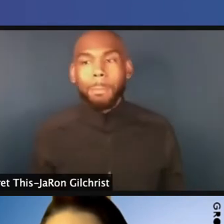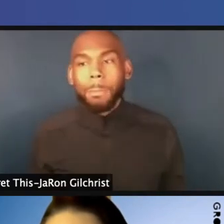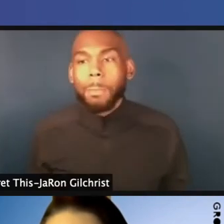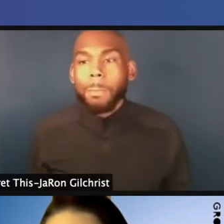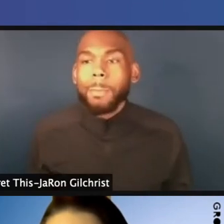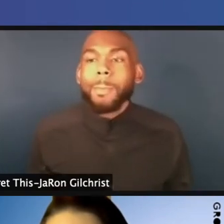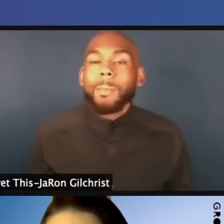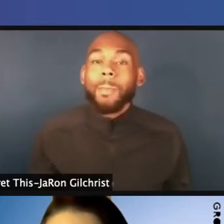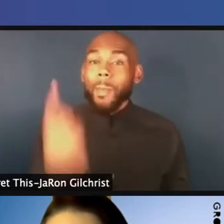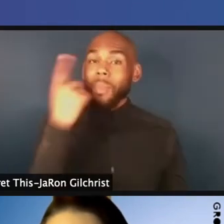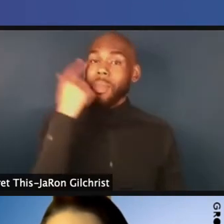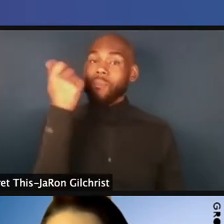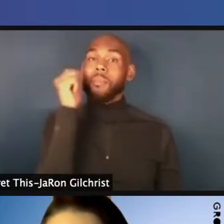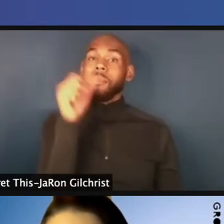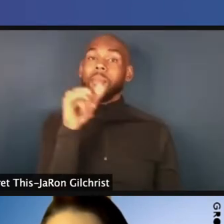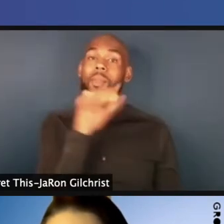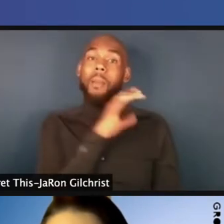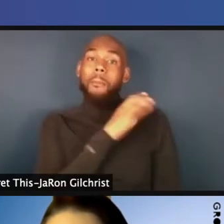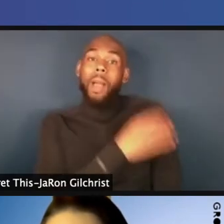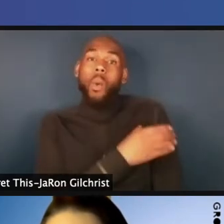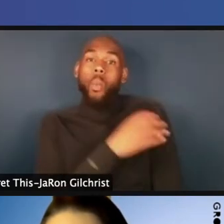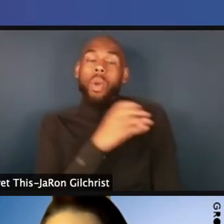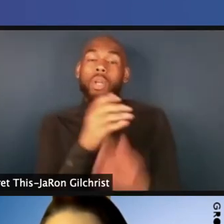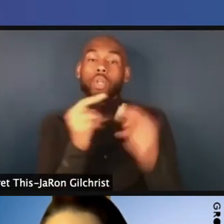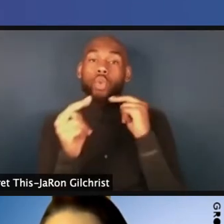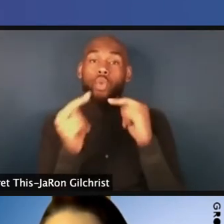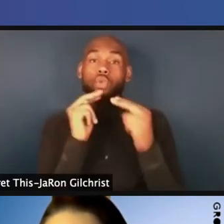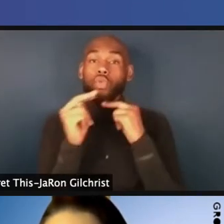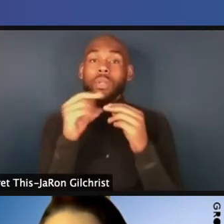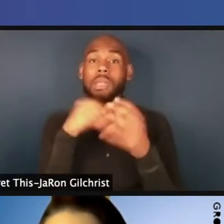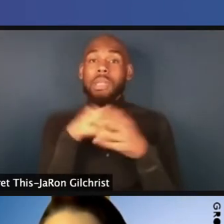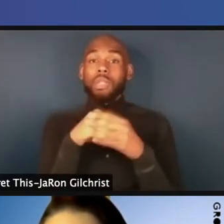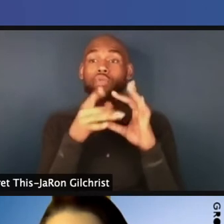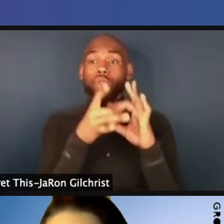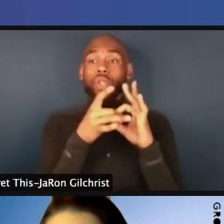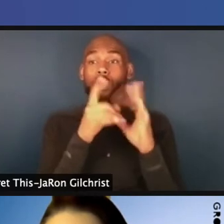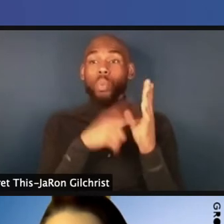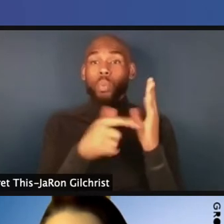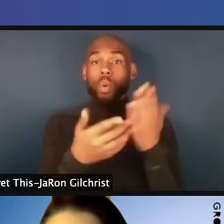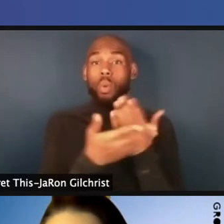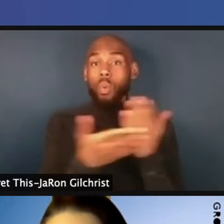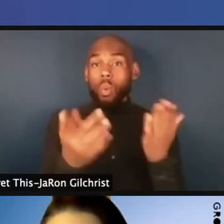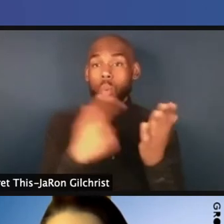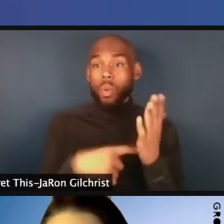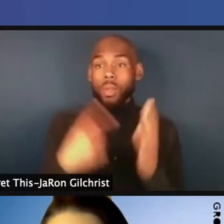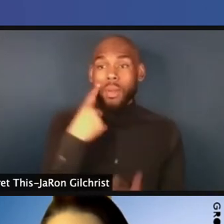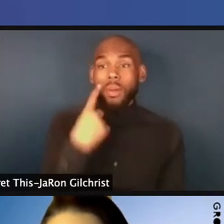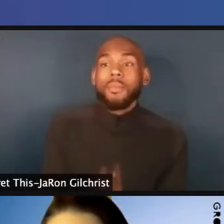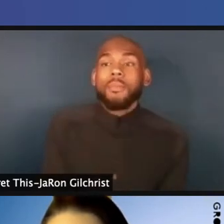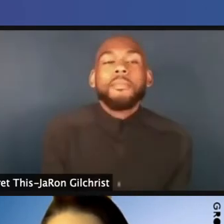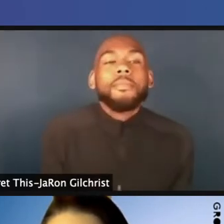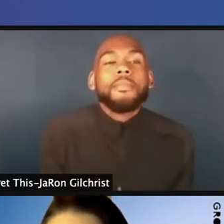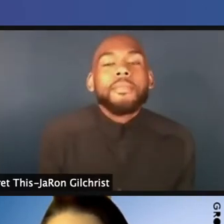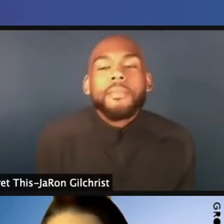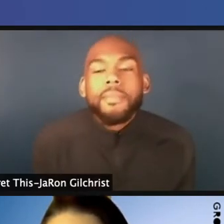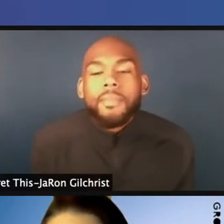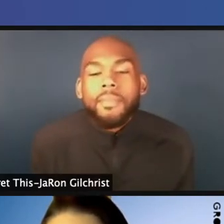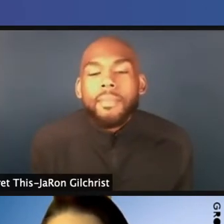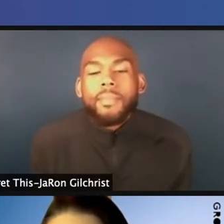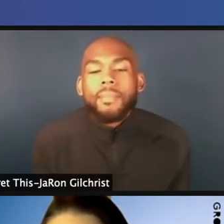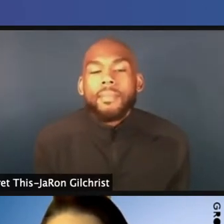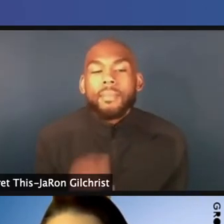just like remembering that power in negotiation when you're in relationship. Mm. What about y'all, Anna and Lisa, Ronnie? Yeah, I mean, I was going to speak,